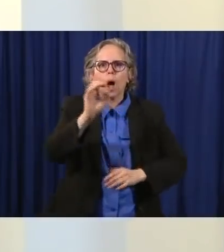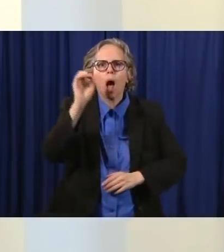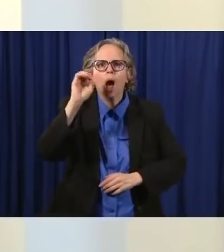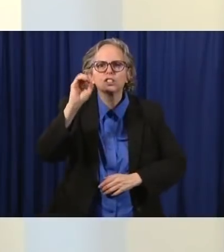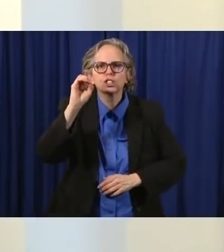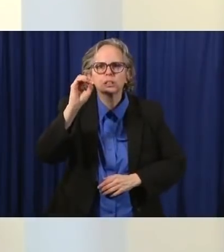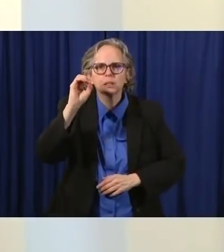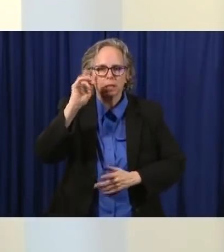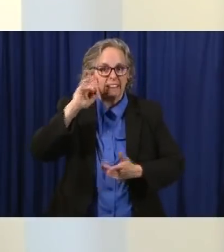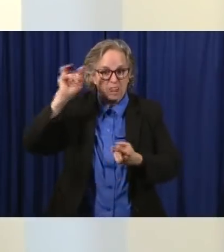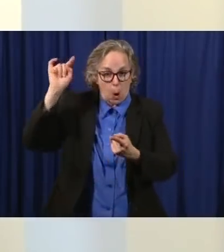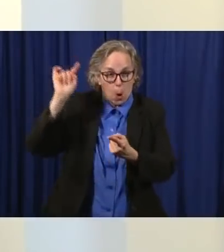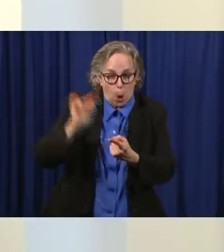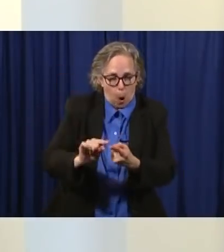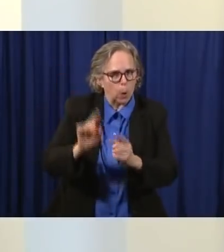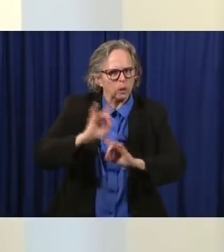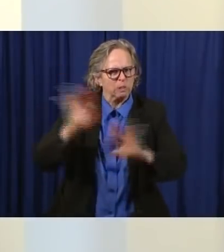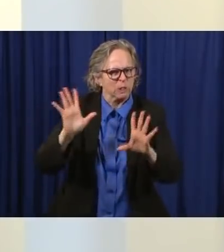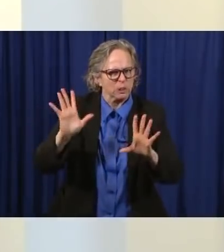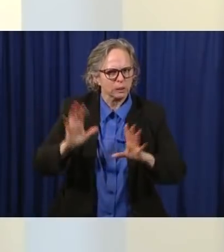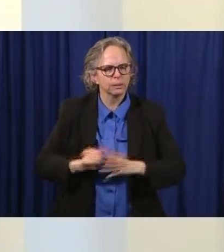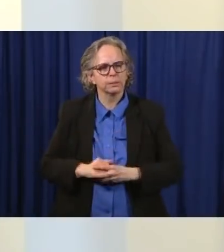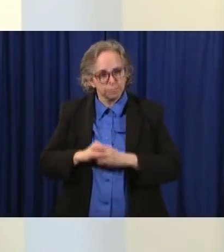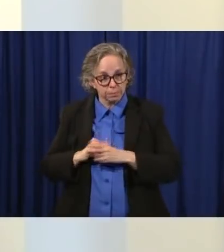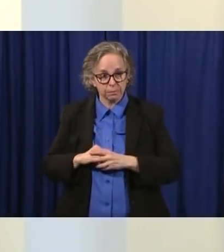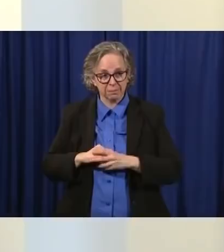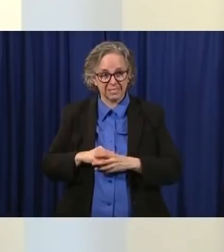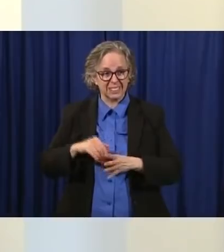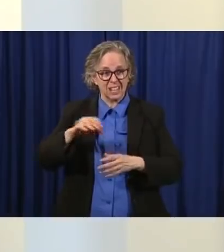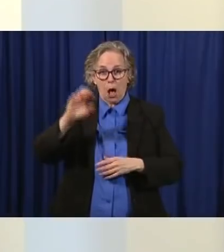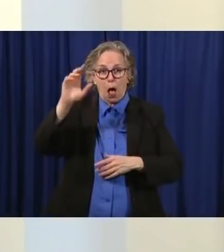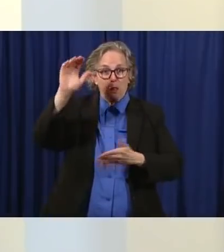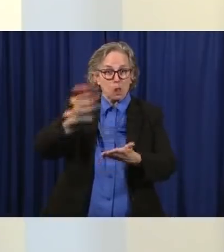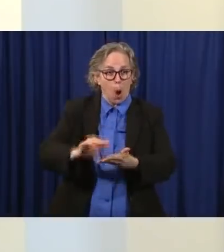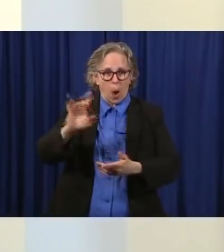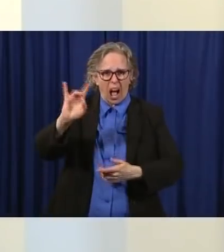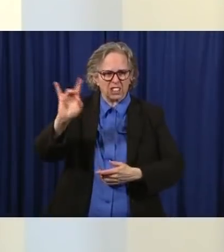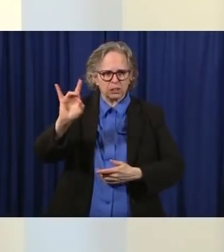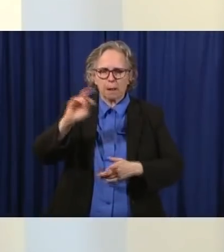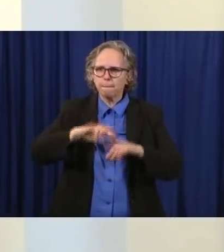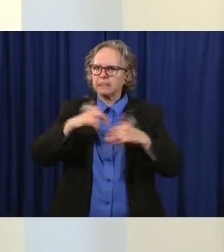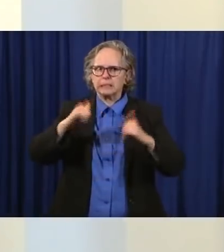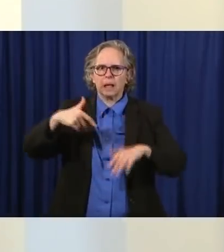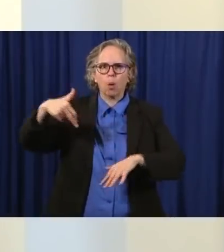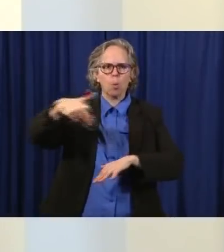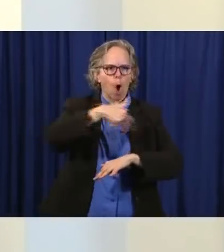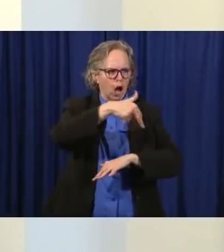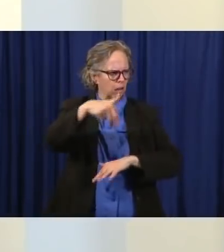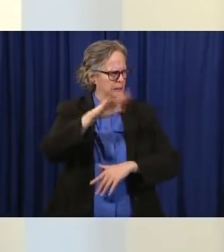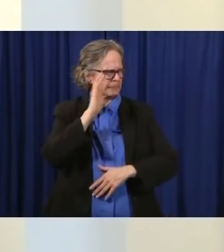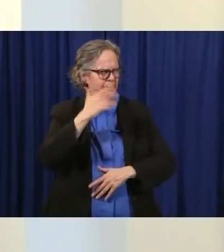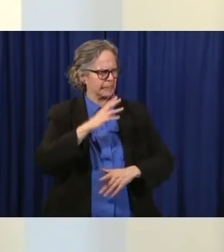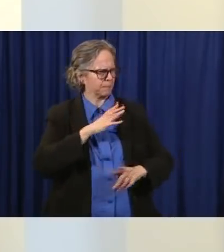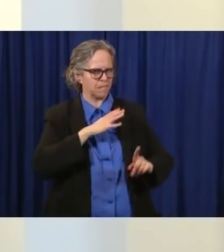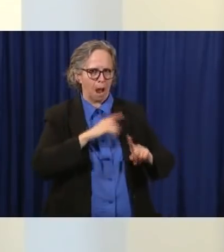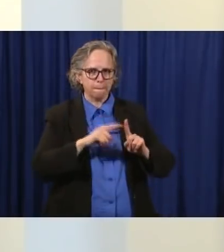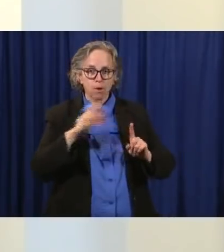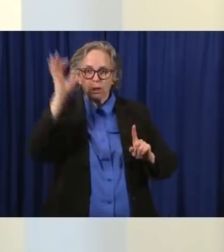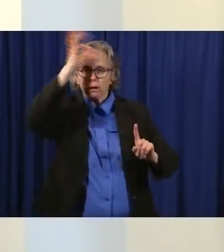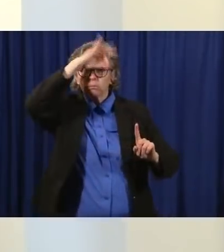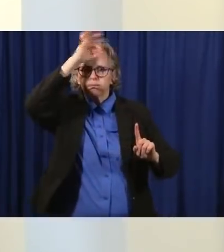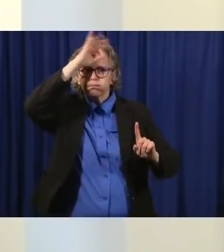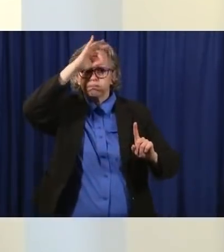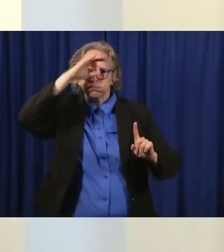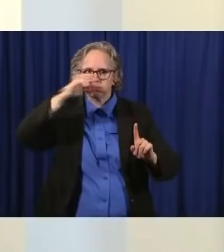be passed out and intubated, but we're seeing people walk in emergency rooms who are, talking just like we are, who